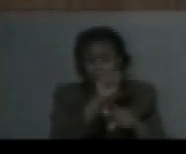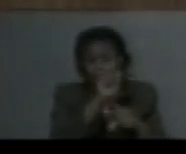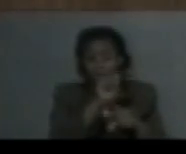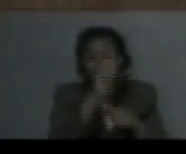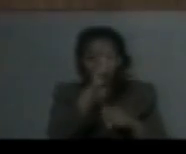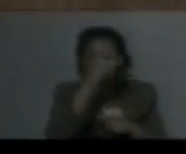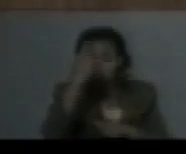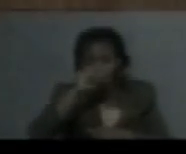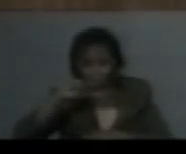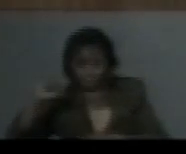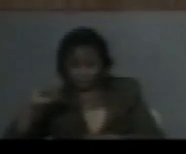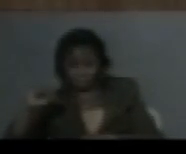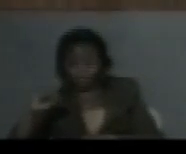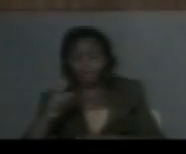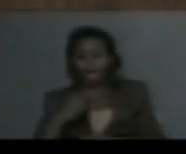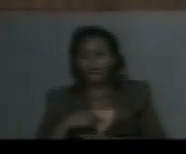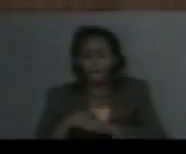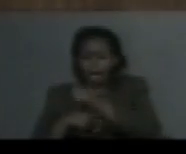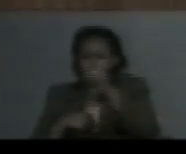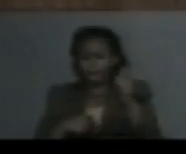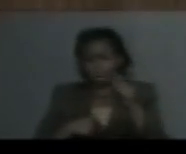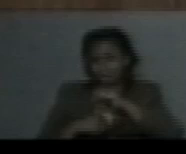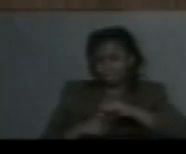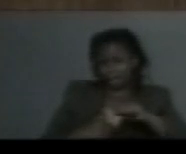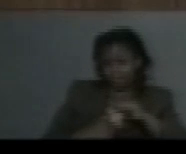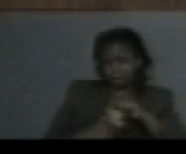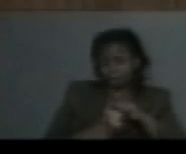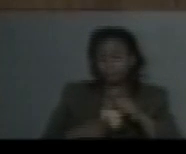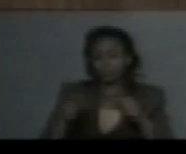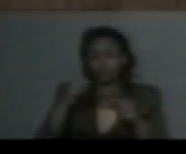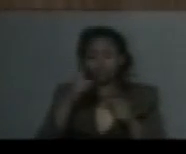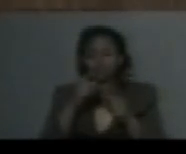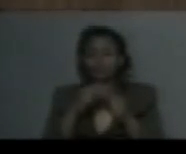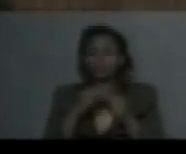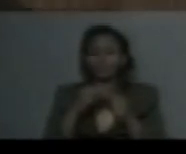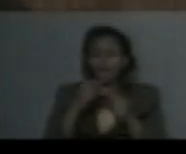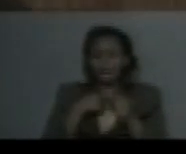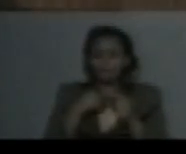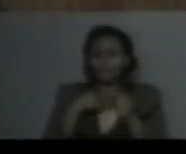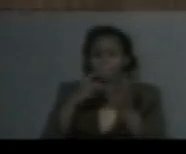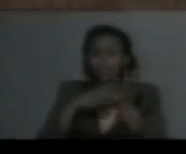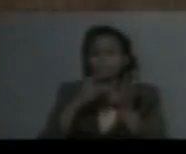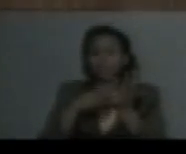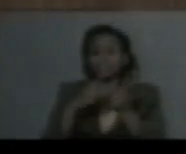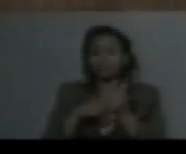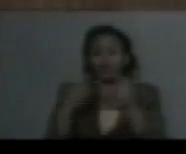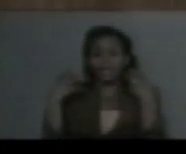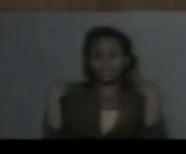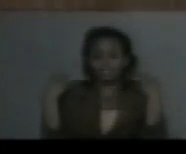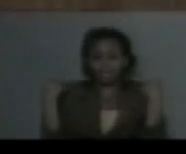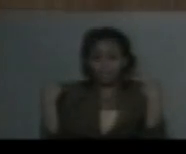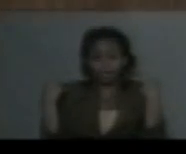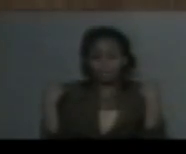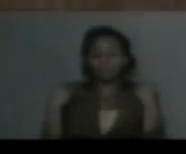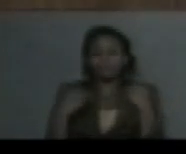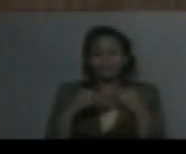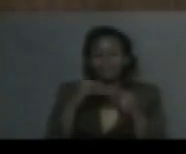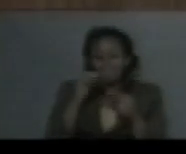On the other side, you will be dealing with a mathematical exercise that even